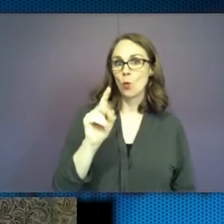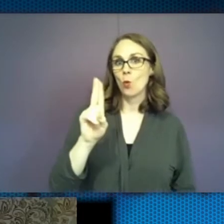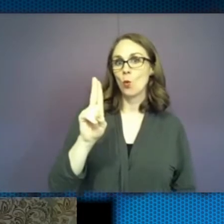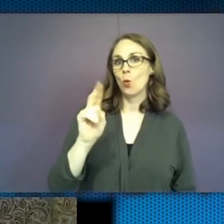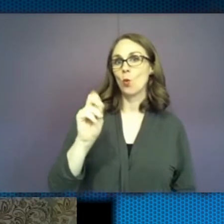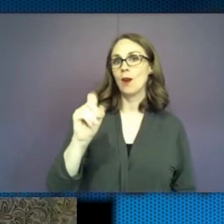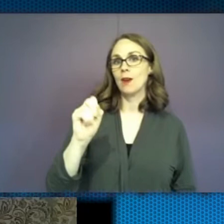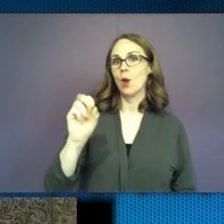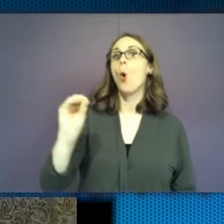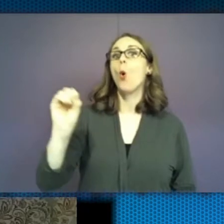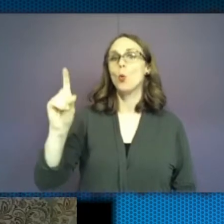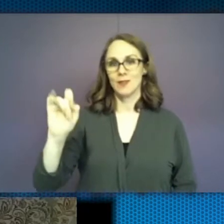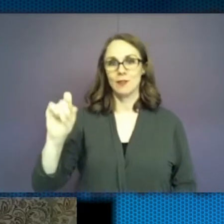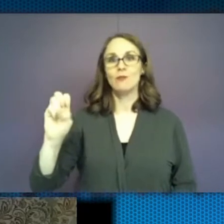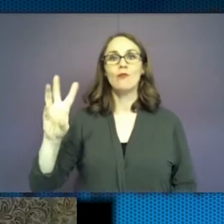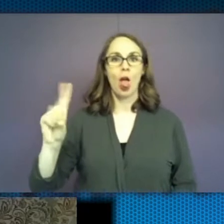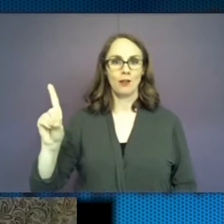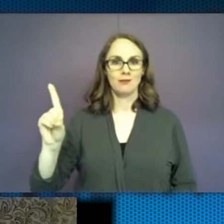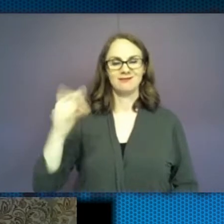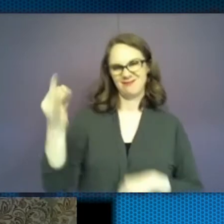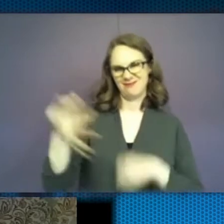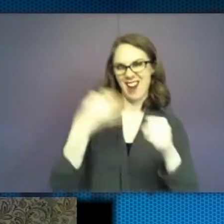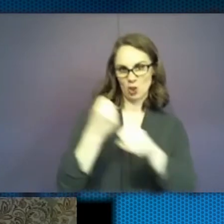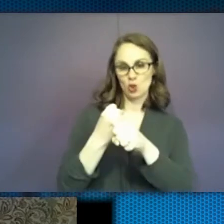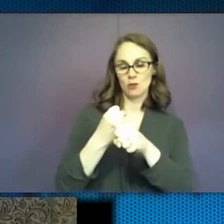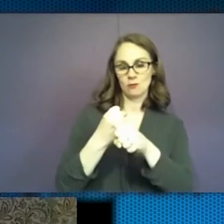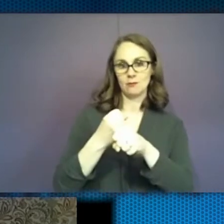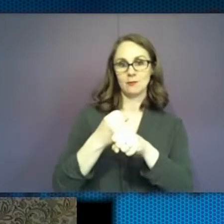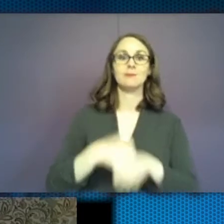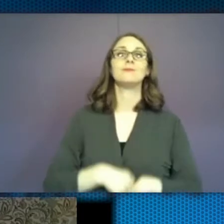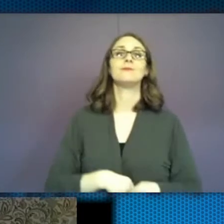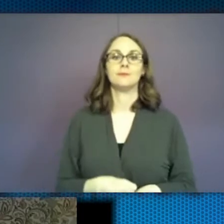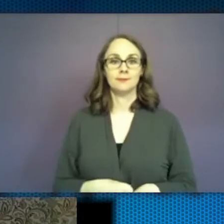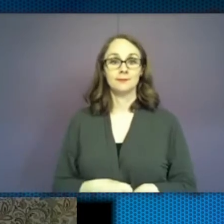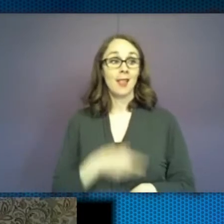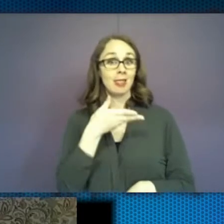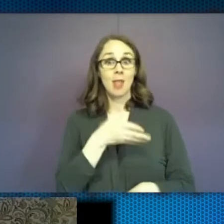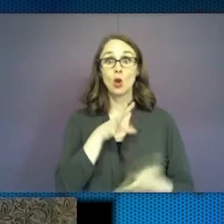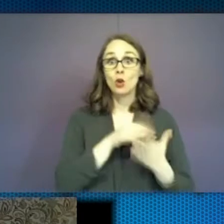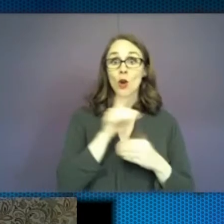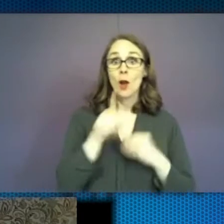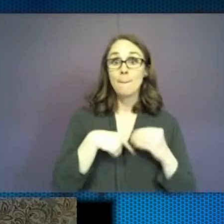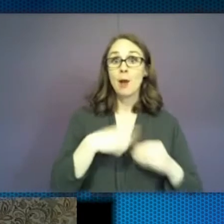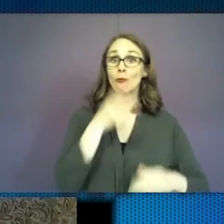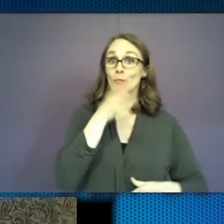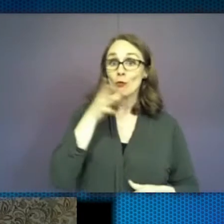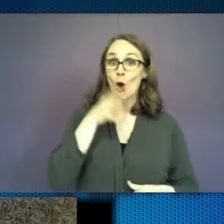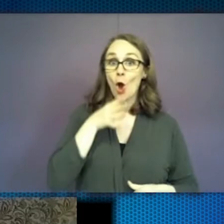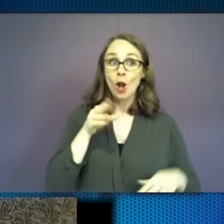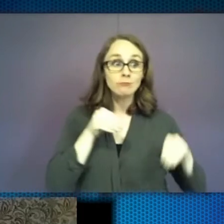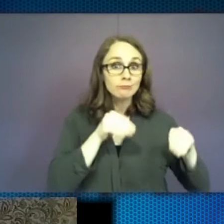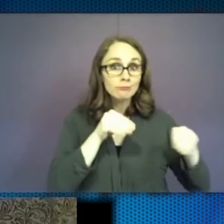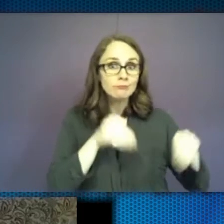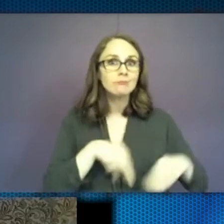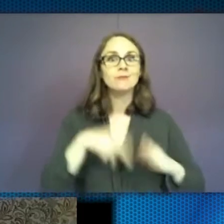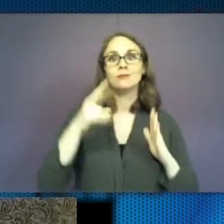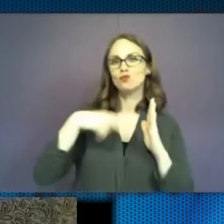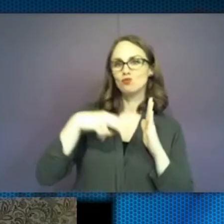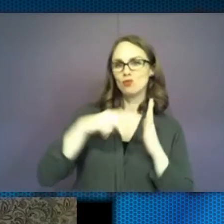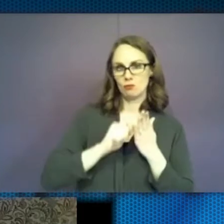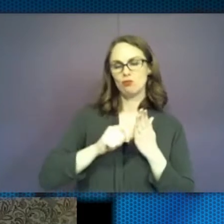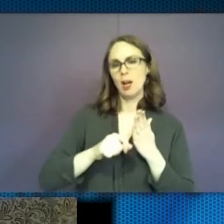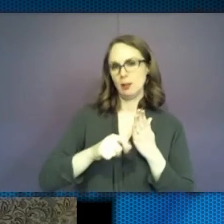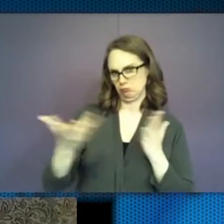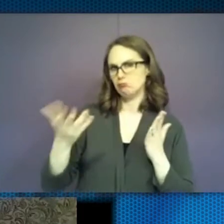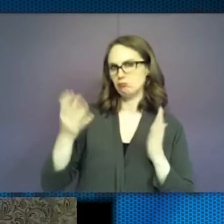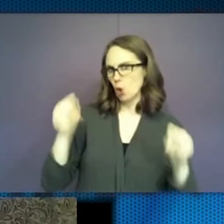9 years. He was in Frankisch Krumbach. There he learned about farming, reading and writing, so he was certainly